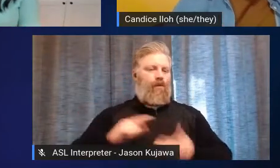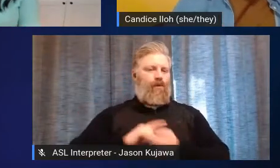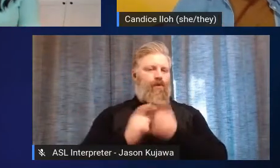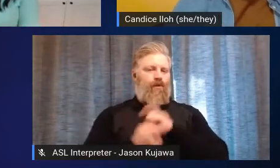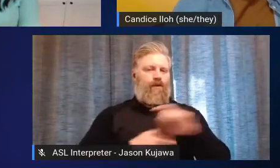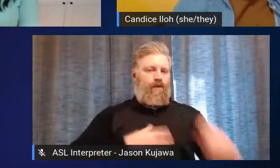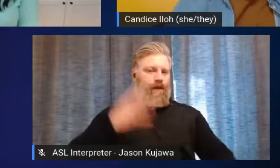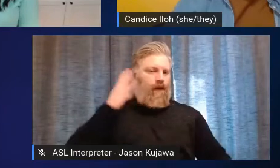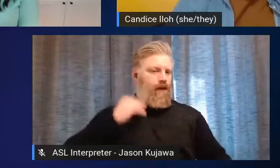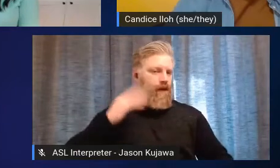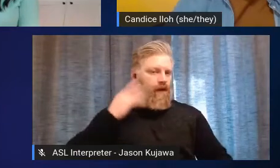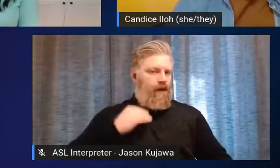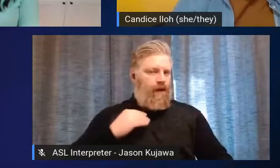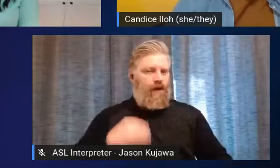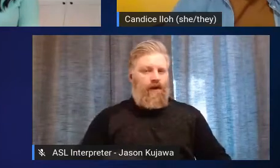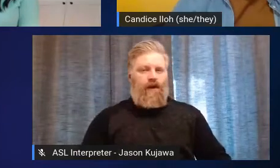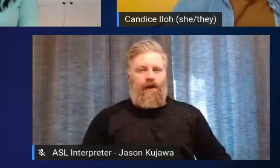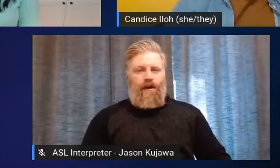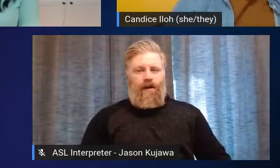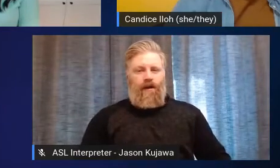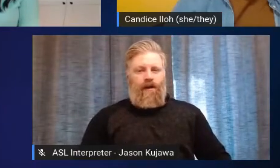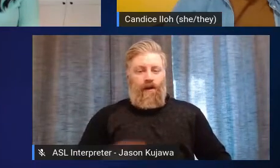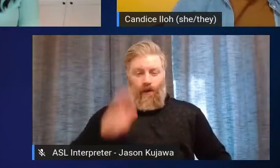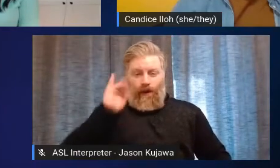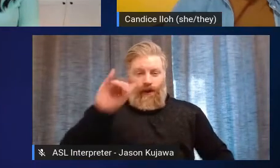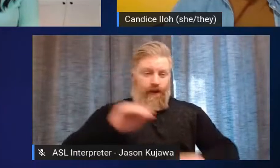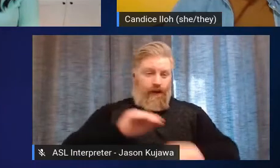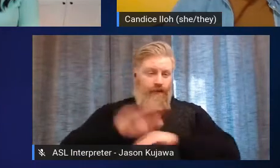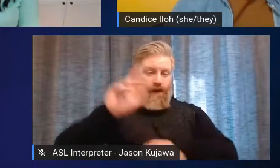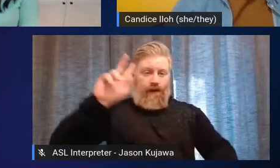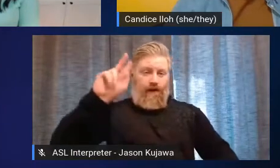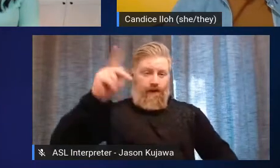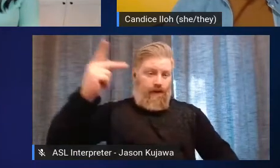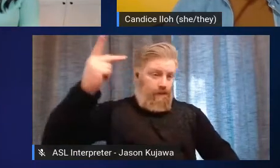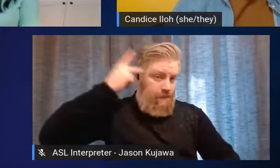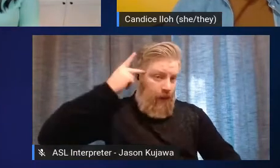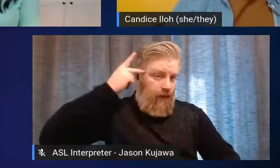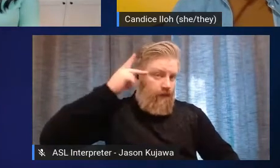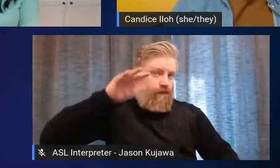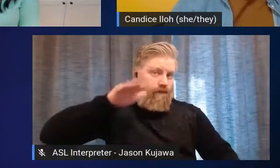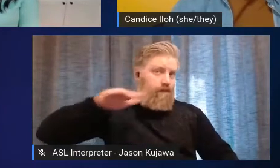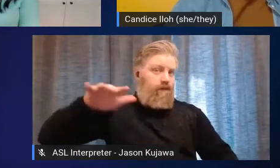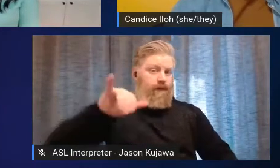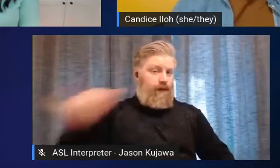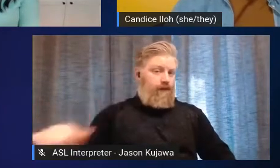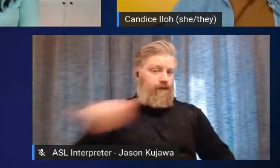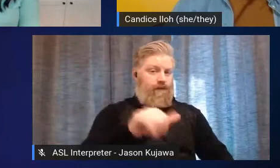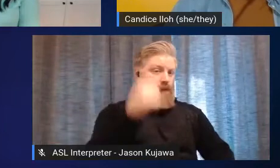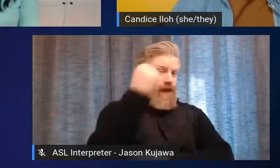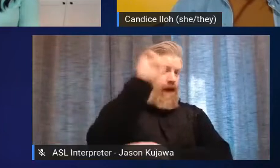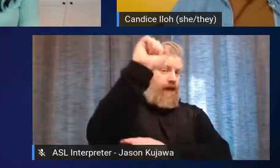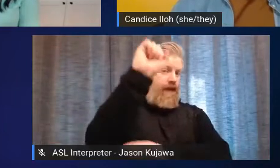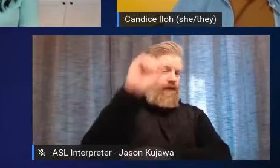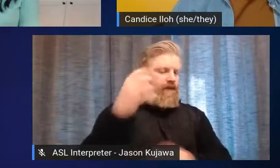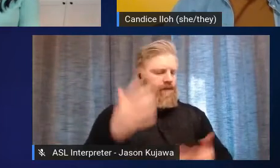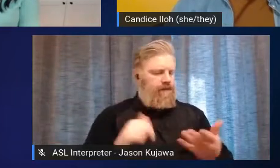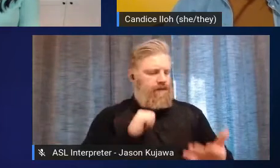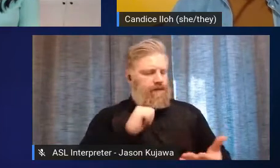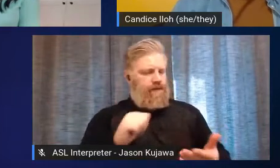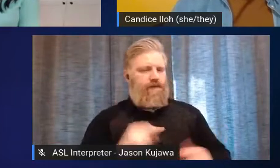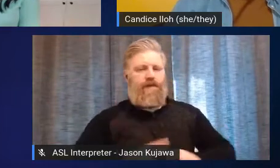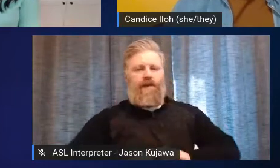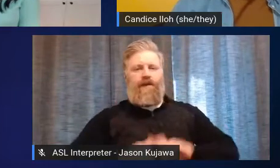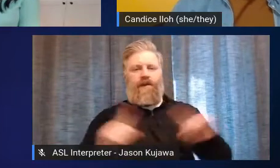things at like massive political levels, the way that activism aims to do. I think